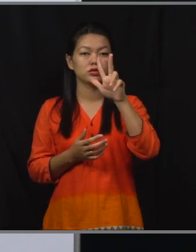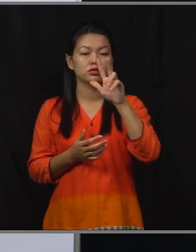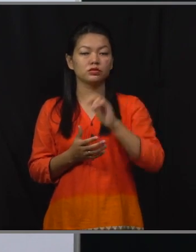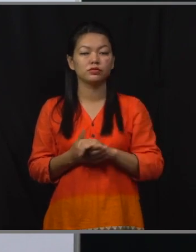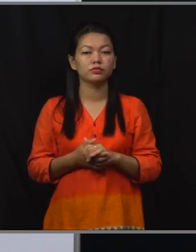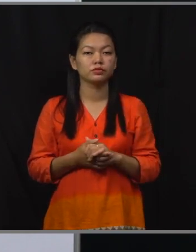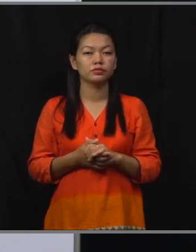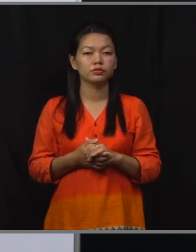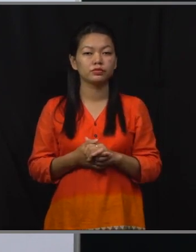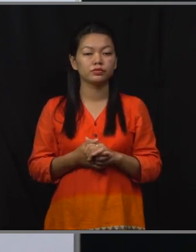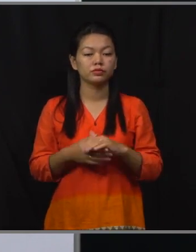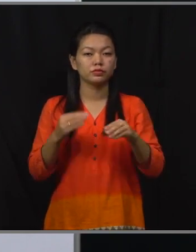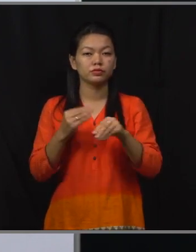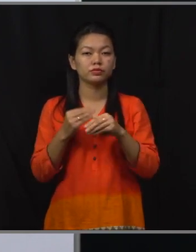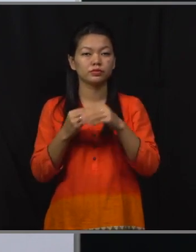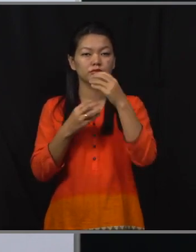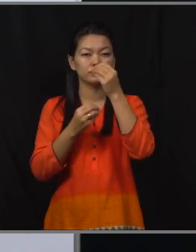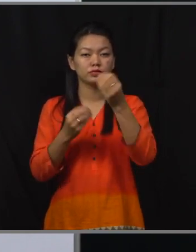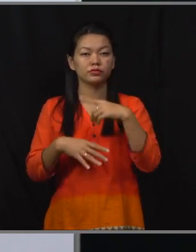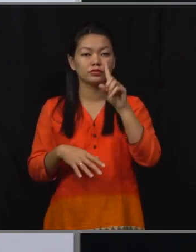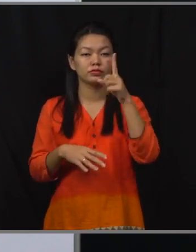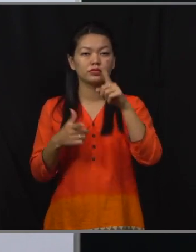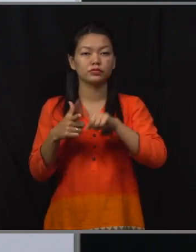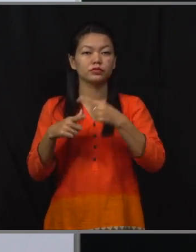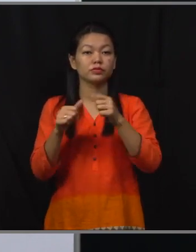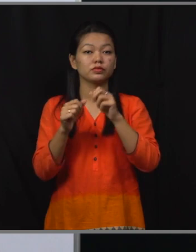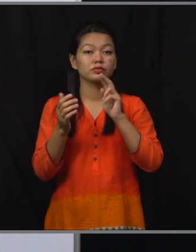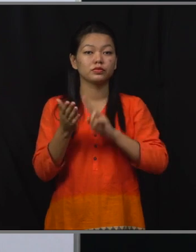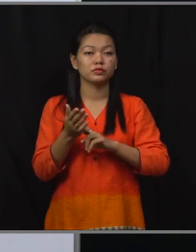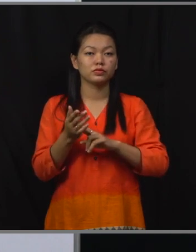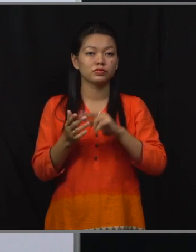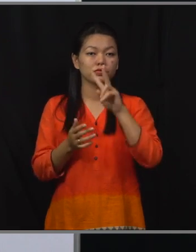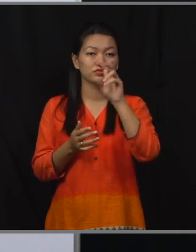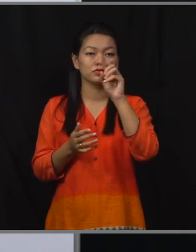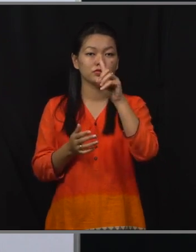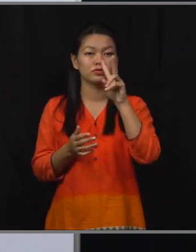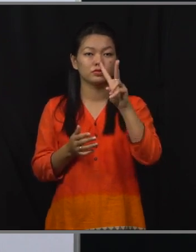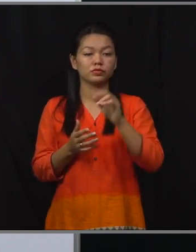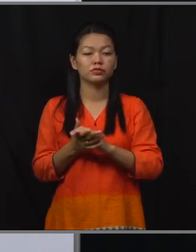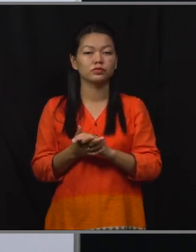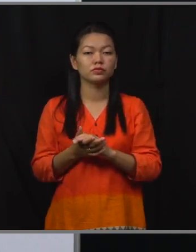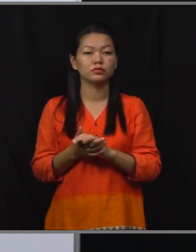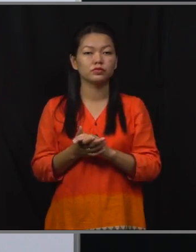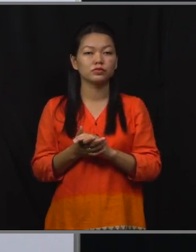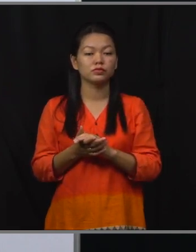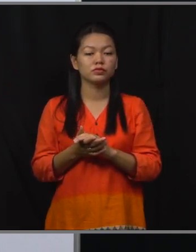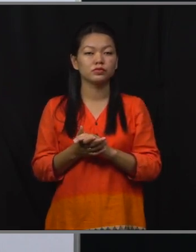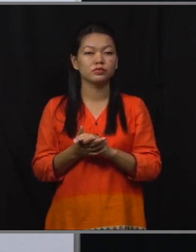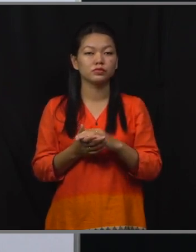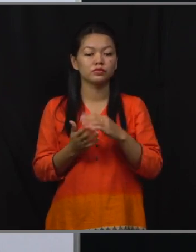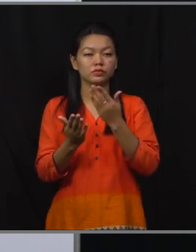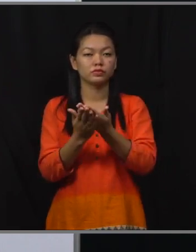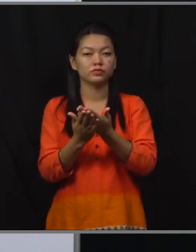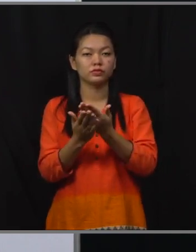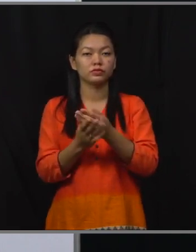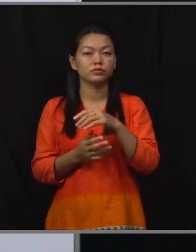1,06,708. Additional information: on 1st January 2012, subscriptions outstanding